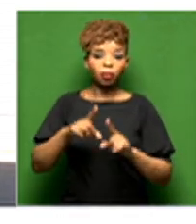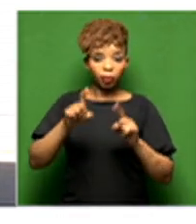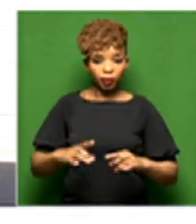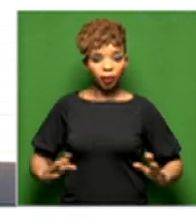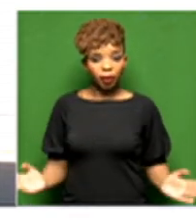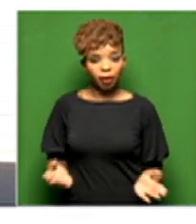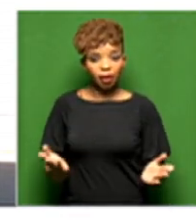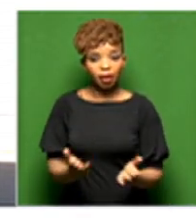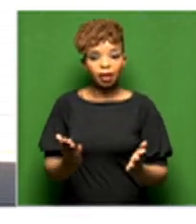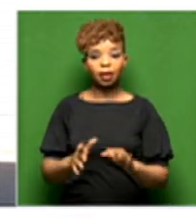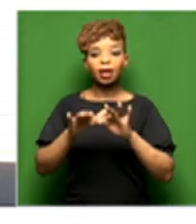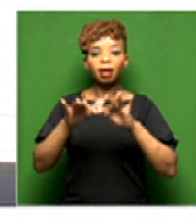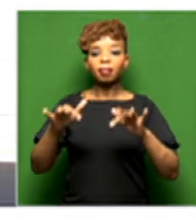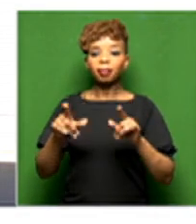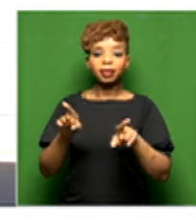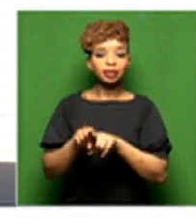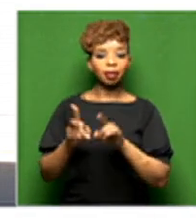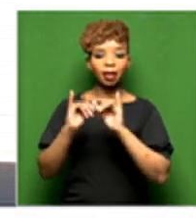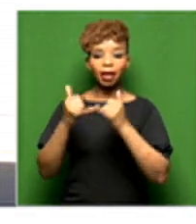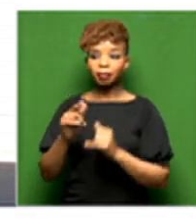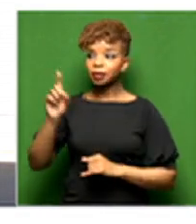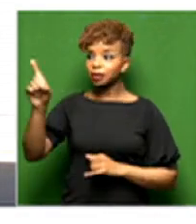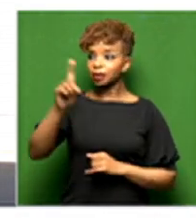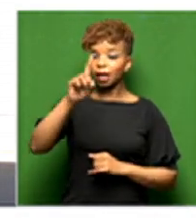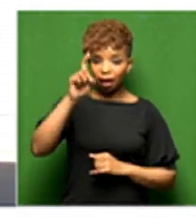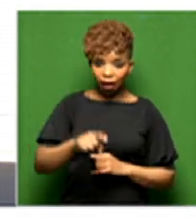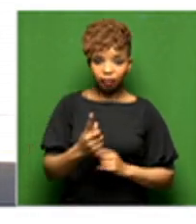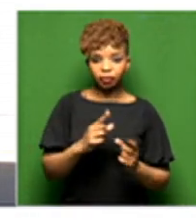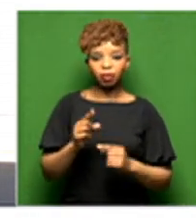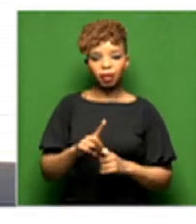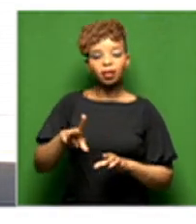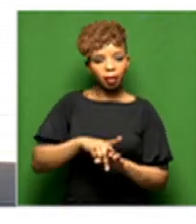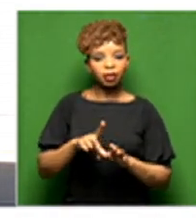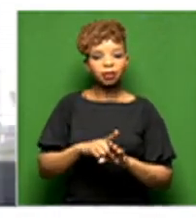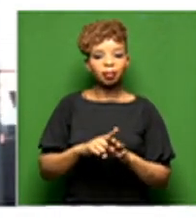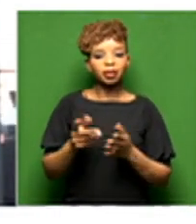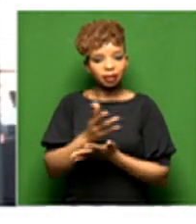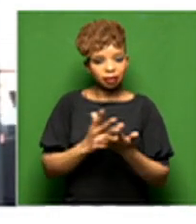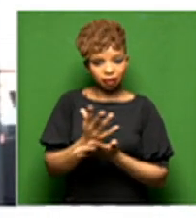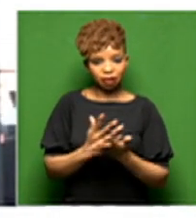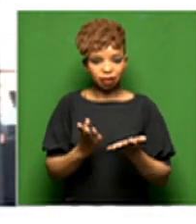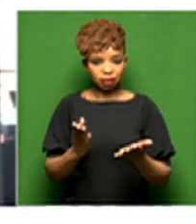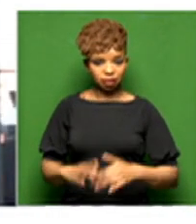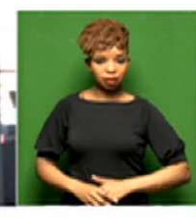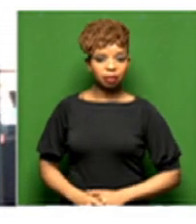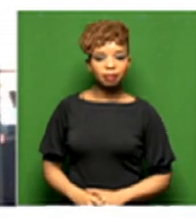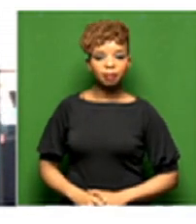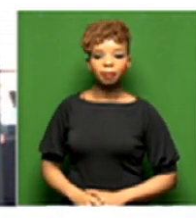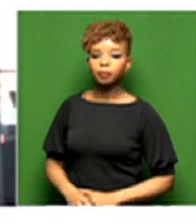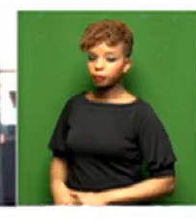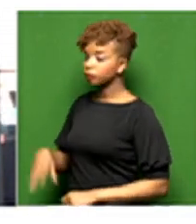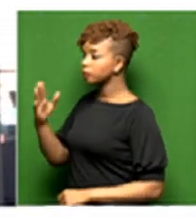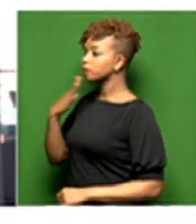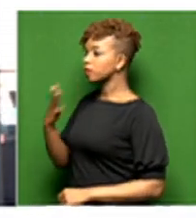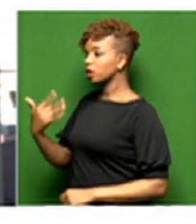people, companies, and government to start participating in this and having a more open discussion around it. All right, Kervin, thank you so much for chatting to us on Morning